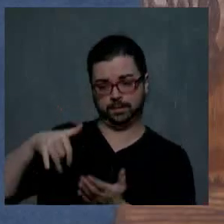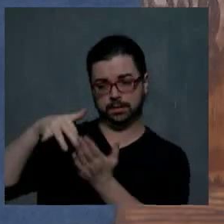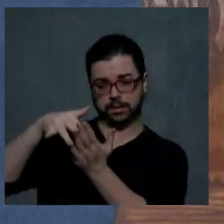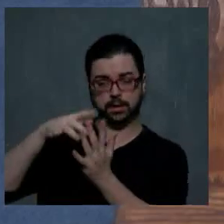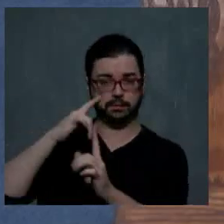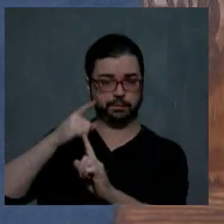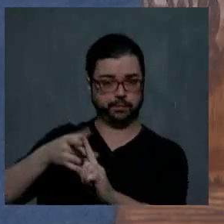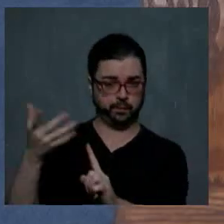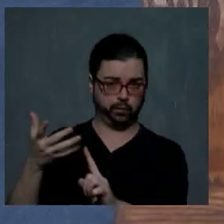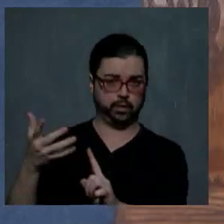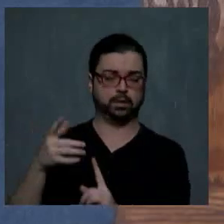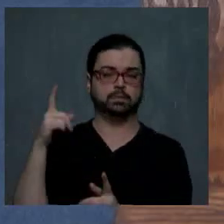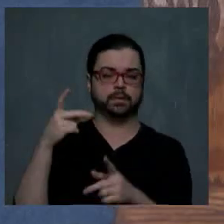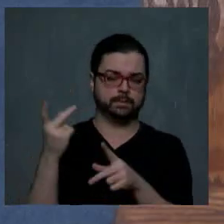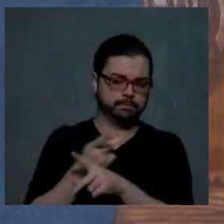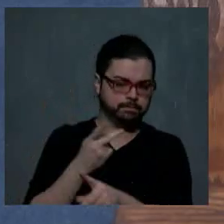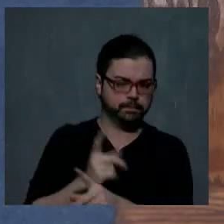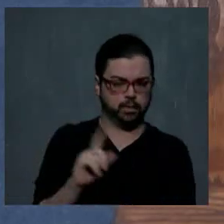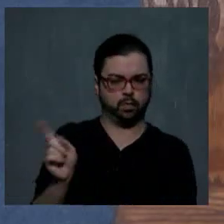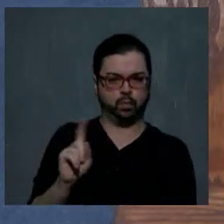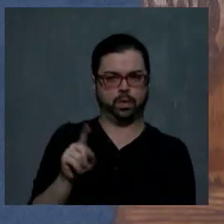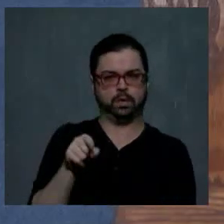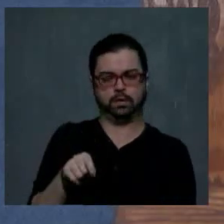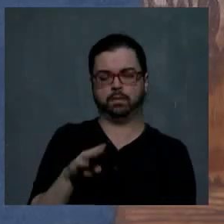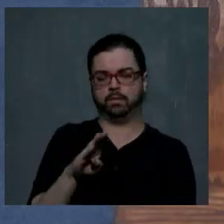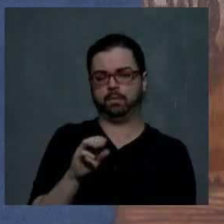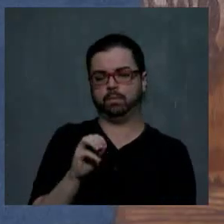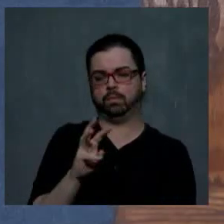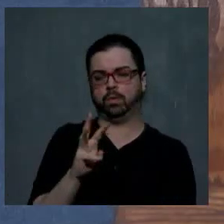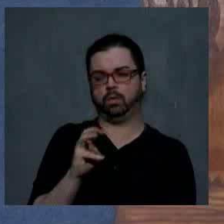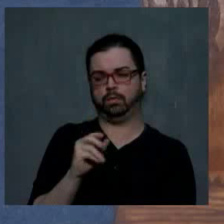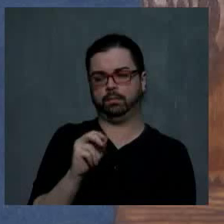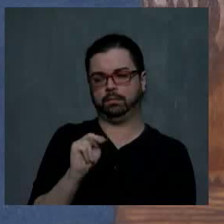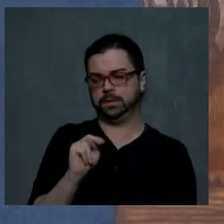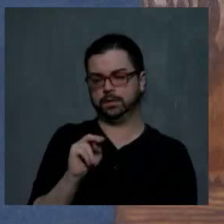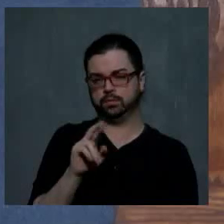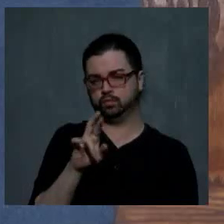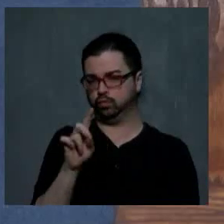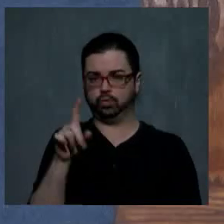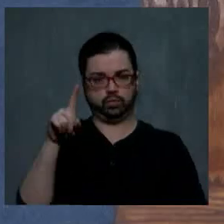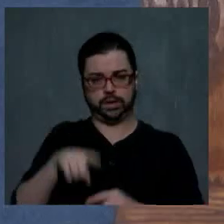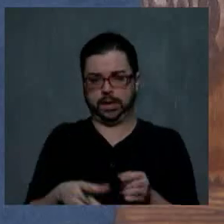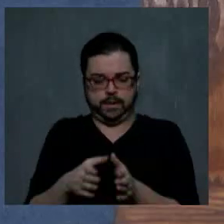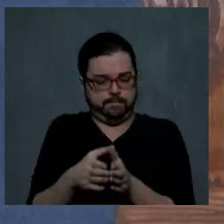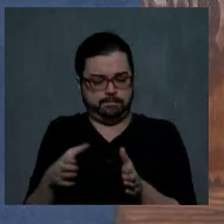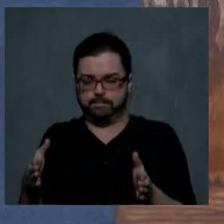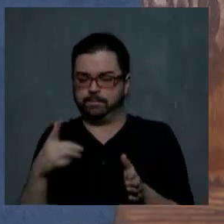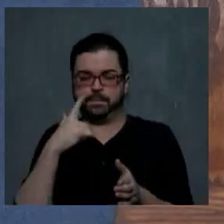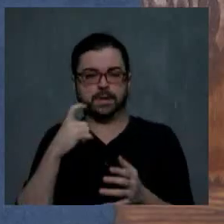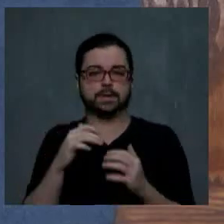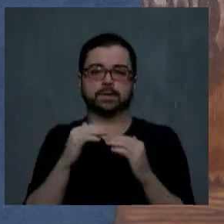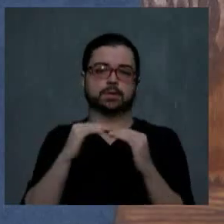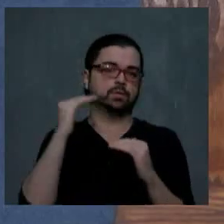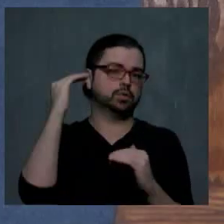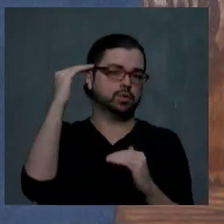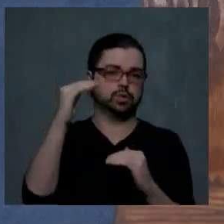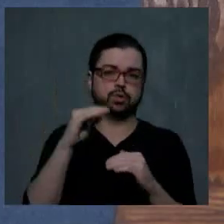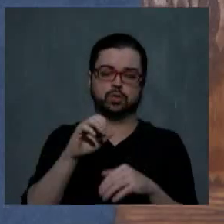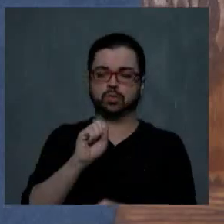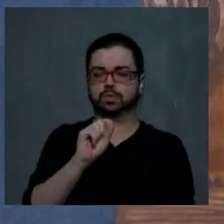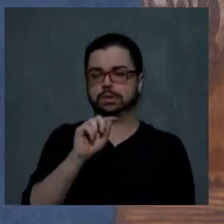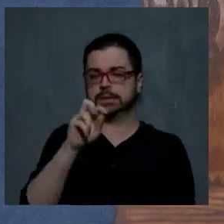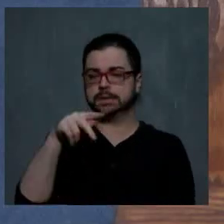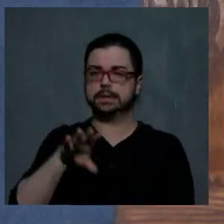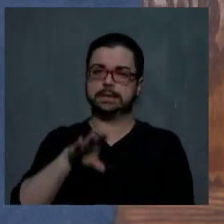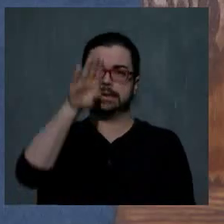be widened on the existing alignment, either where the vertical curves were too steep or the horizontal curves were too steep, like this section right